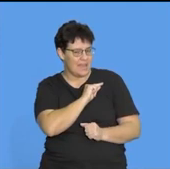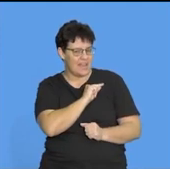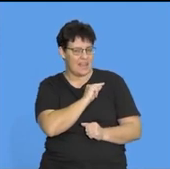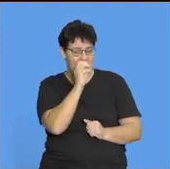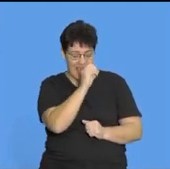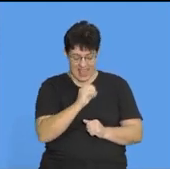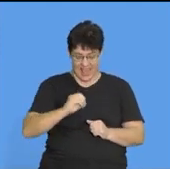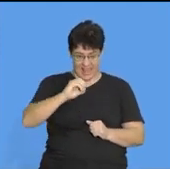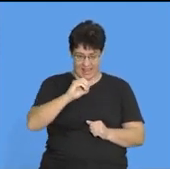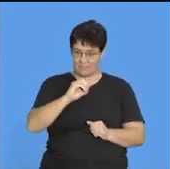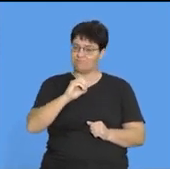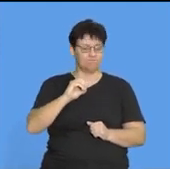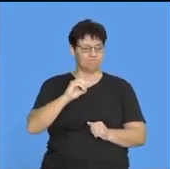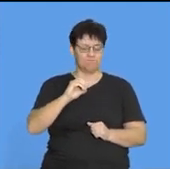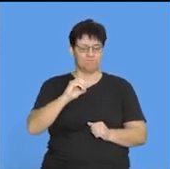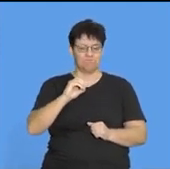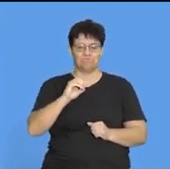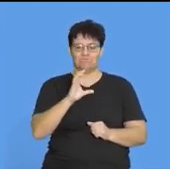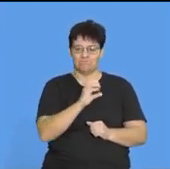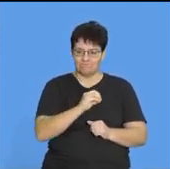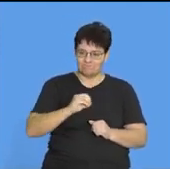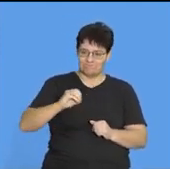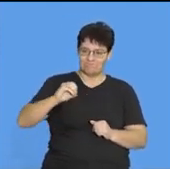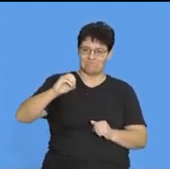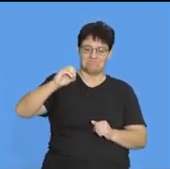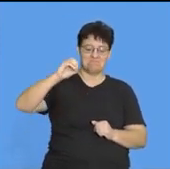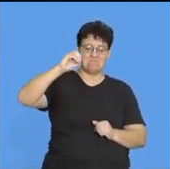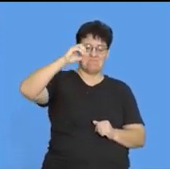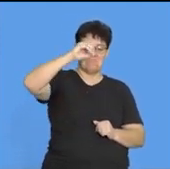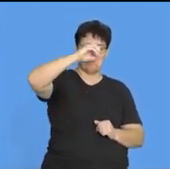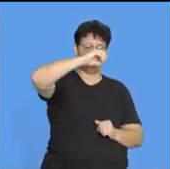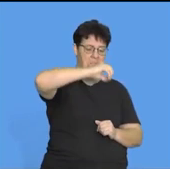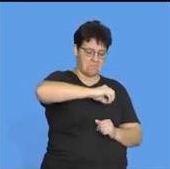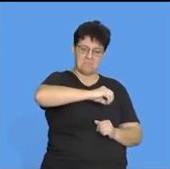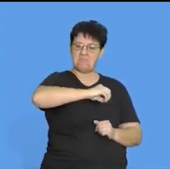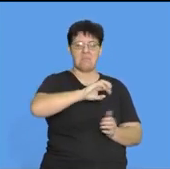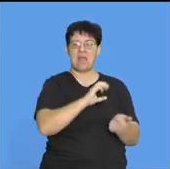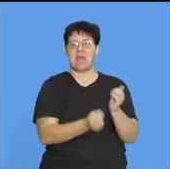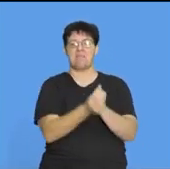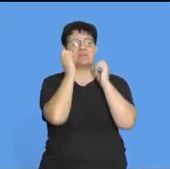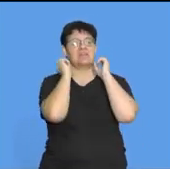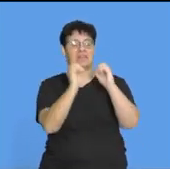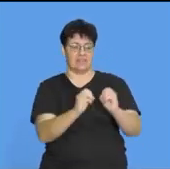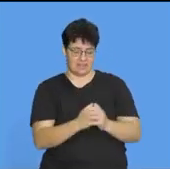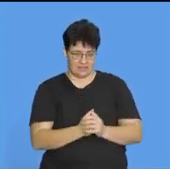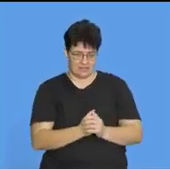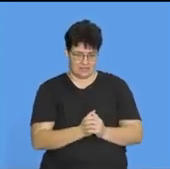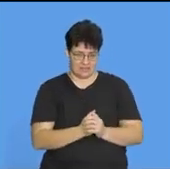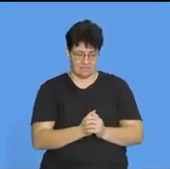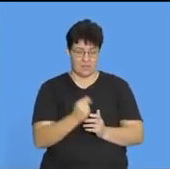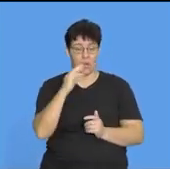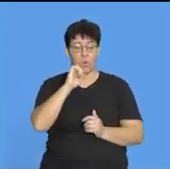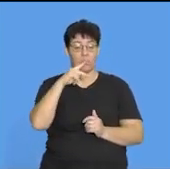has reached the uterine chamber where no fertilization has taken place. The corpus luteum within the